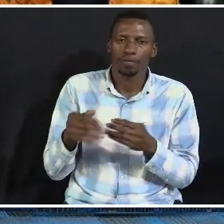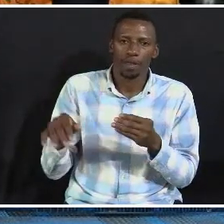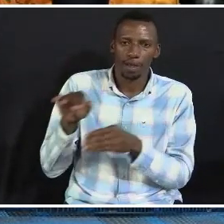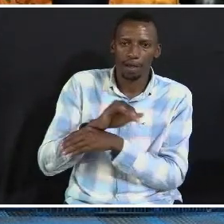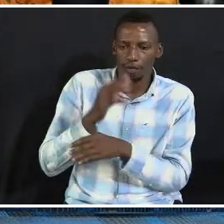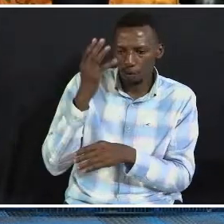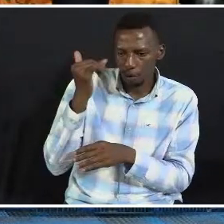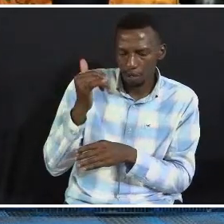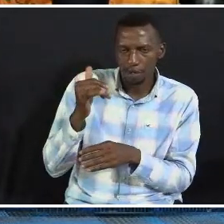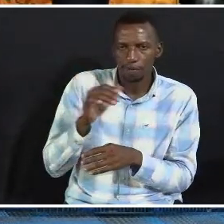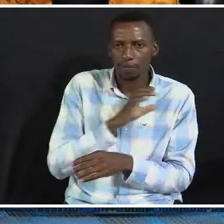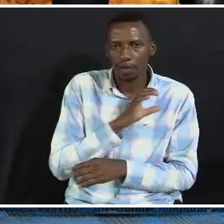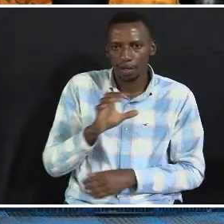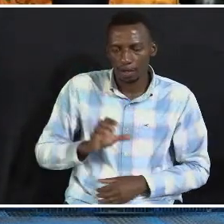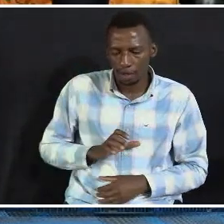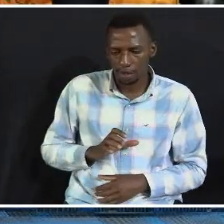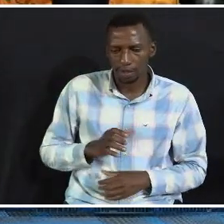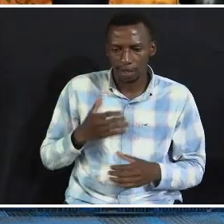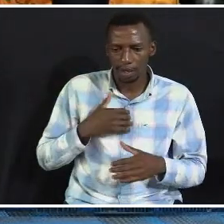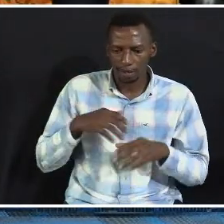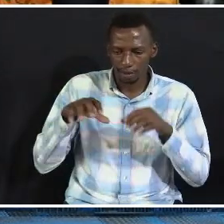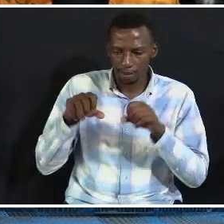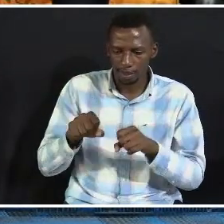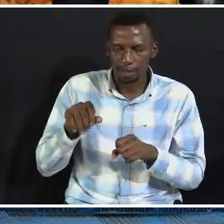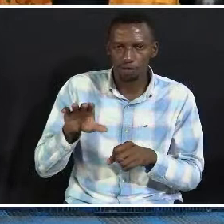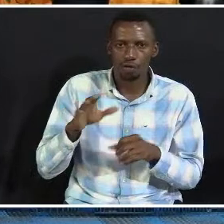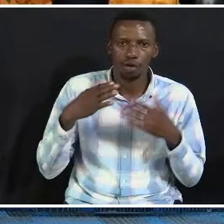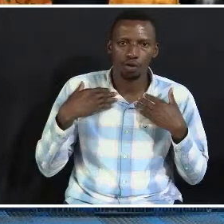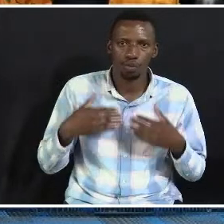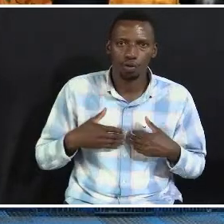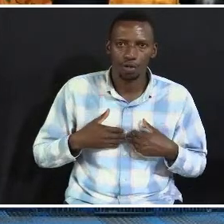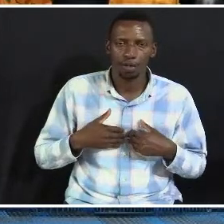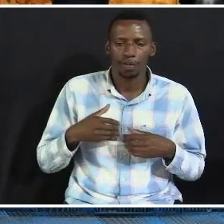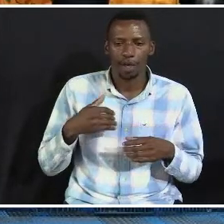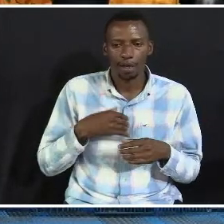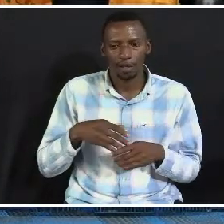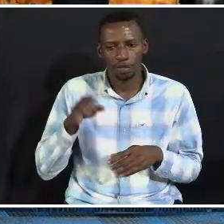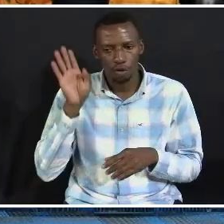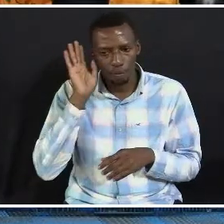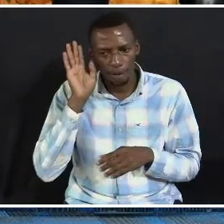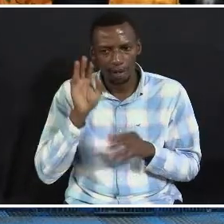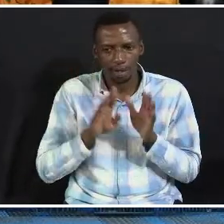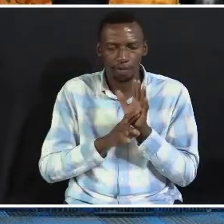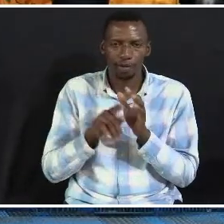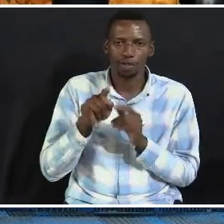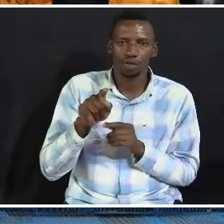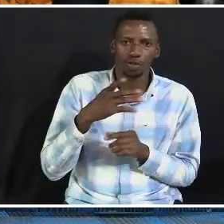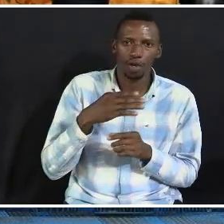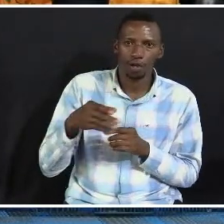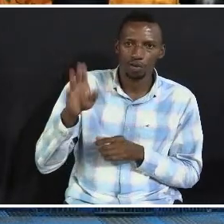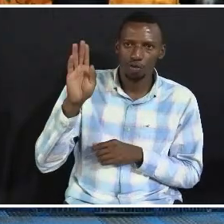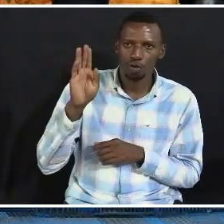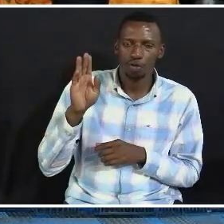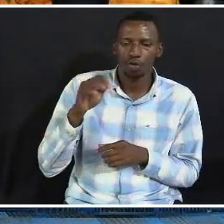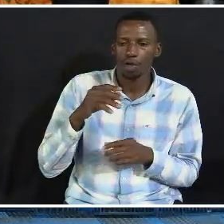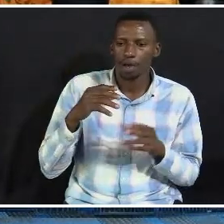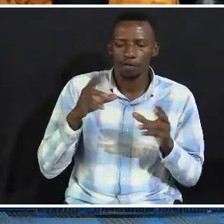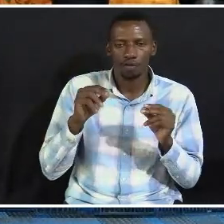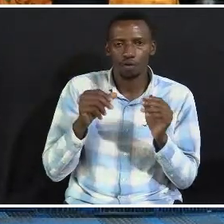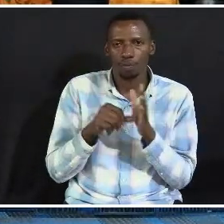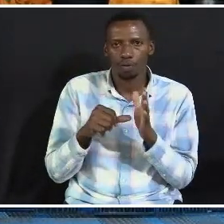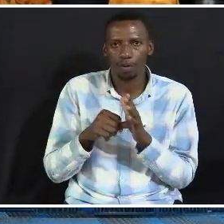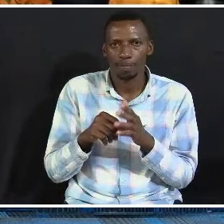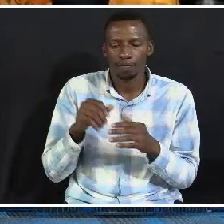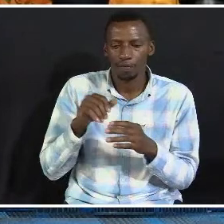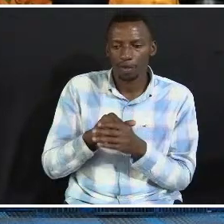taken your body, has taken my body, has obeyed on your behalf, has obeyed on my behalf, and God has no problem. In that